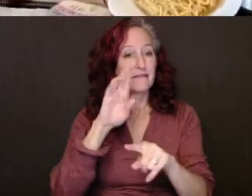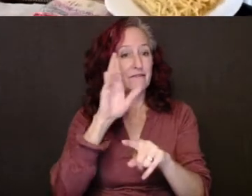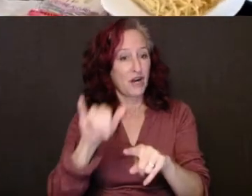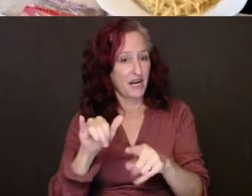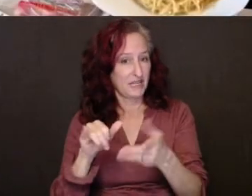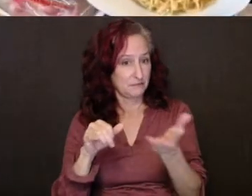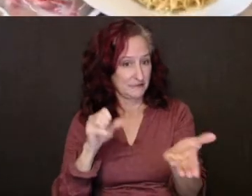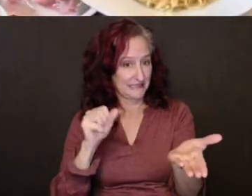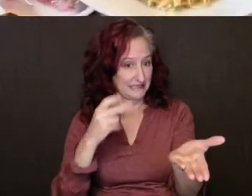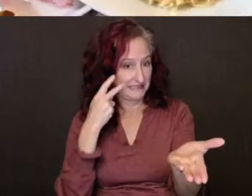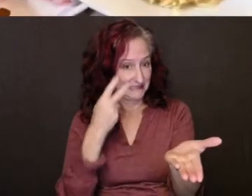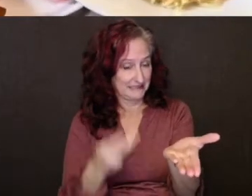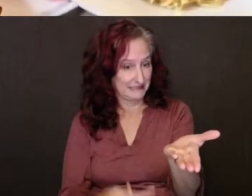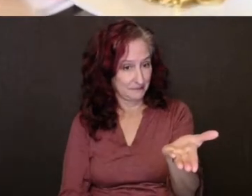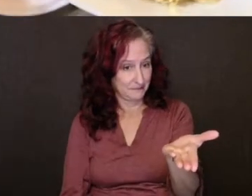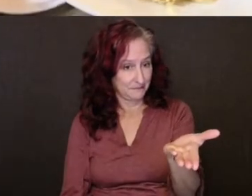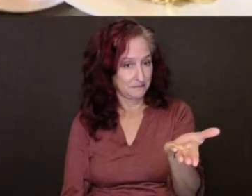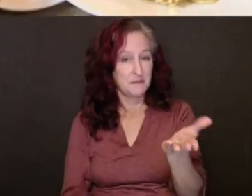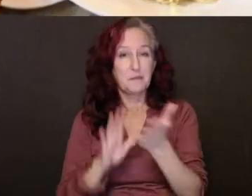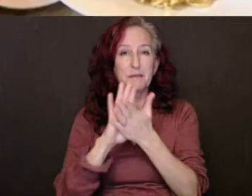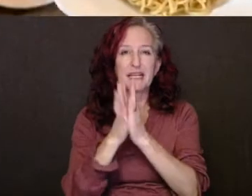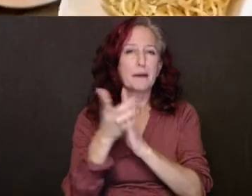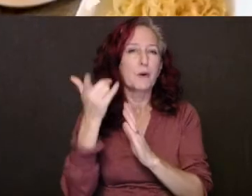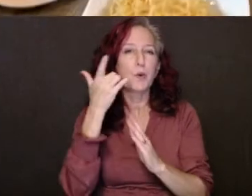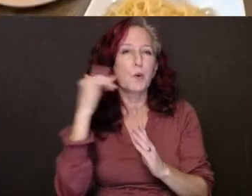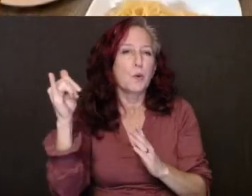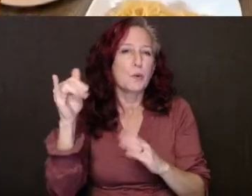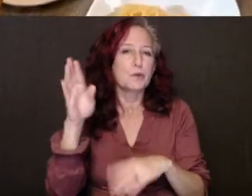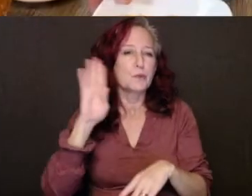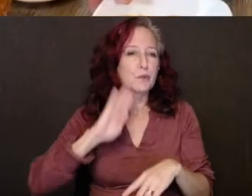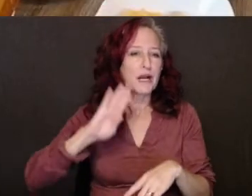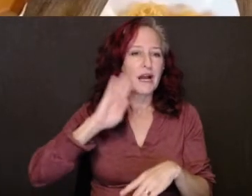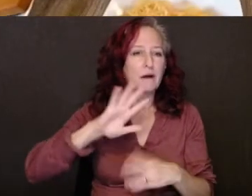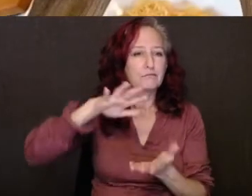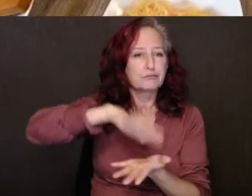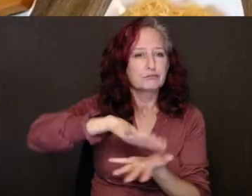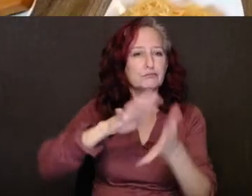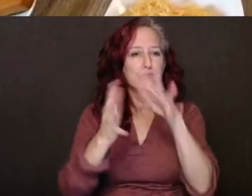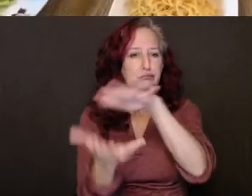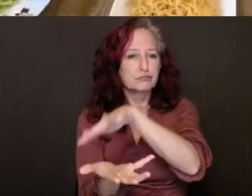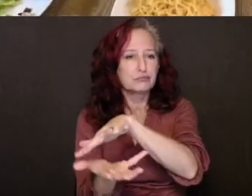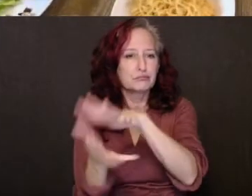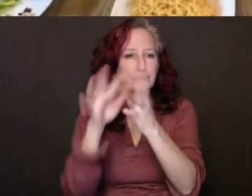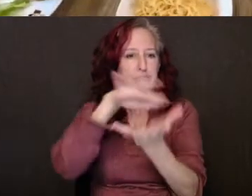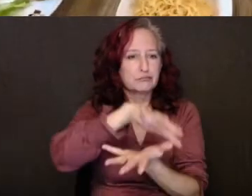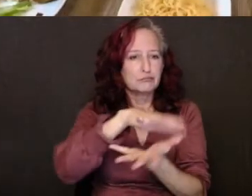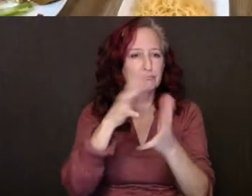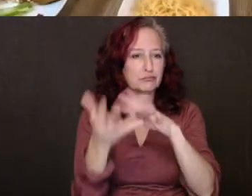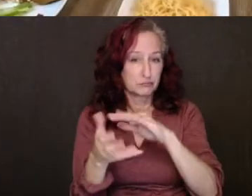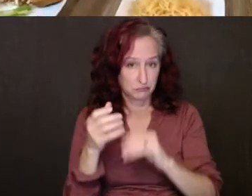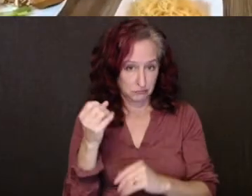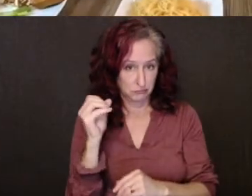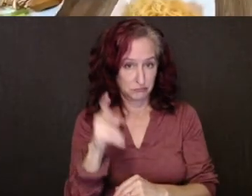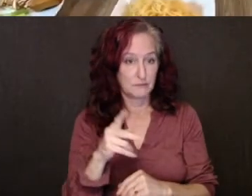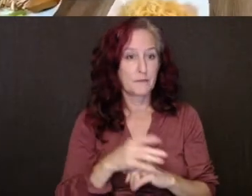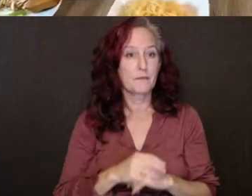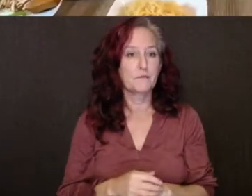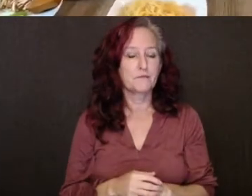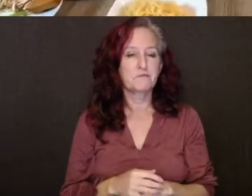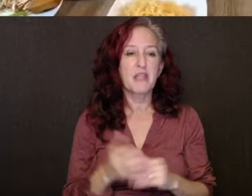noodle, okay? Plant-based, made with sometimes soba noodle, you can use soba noodle, you can